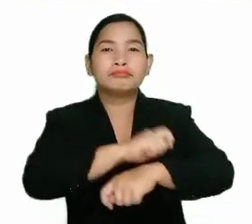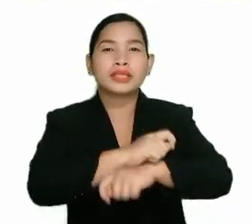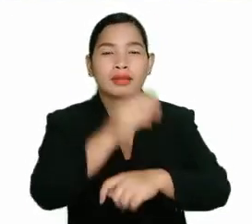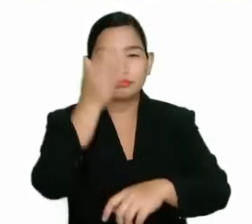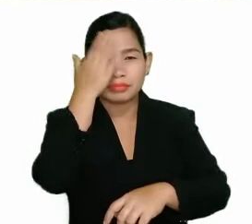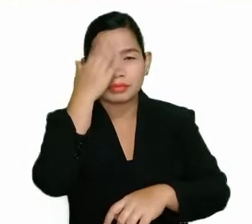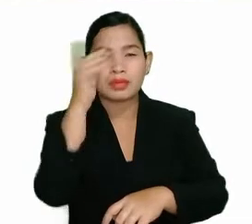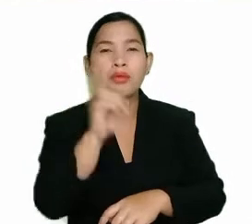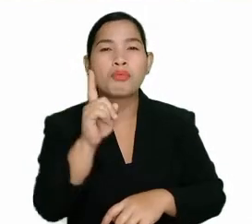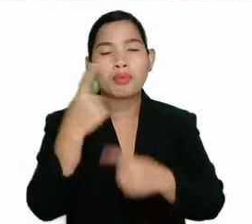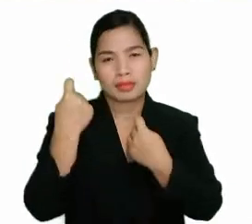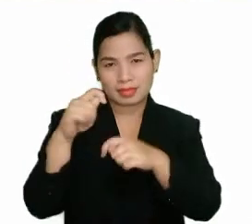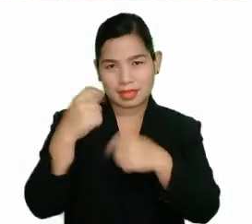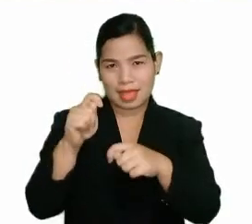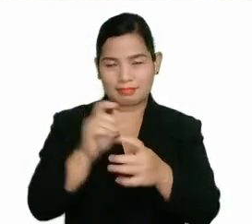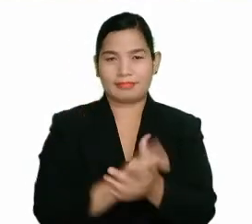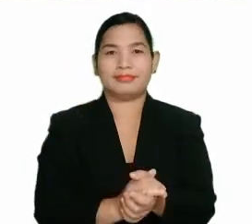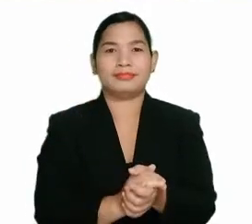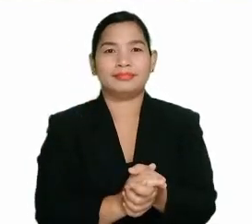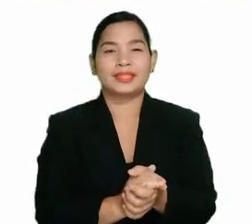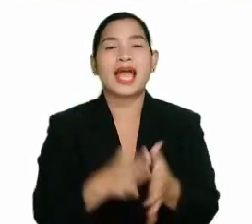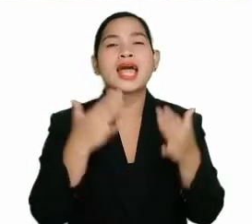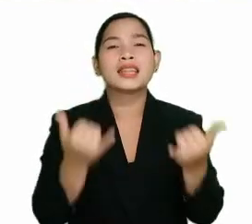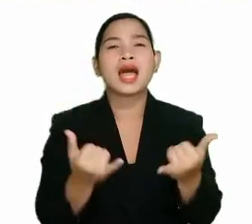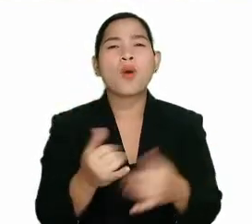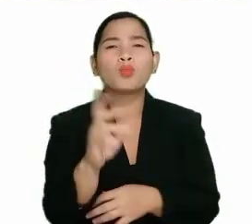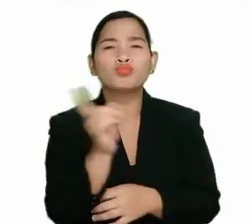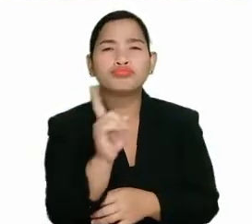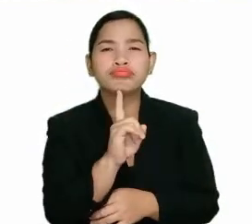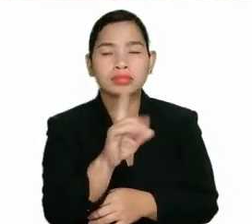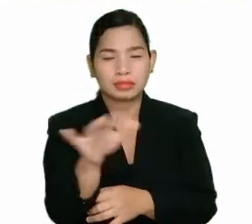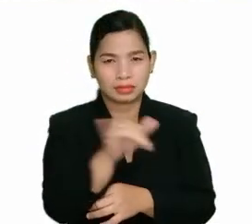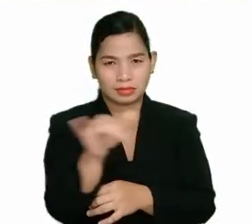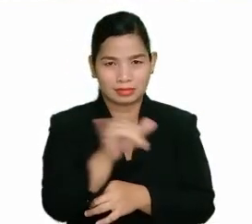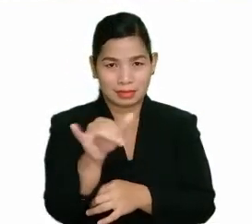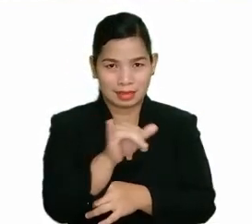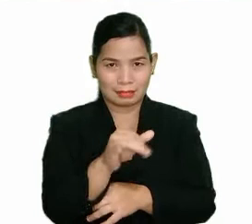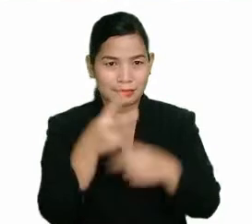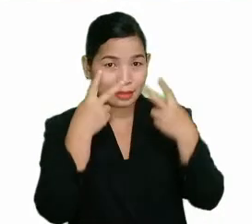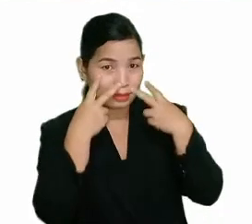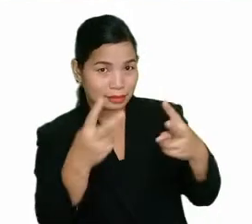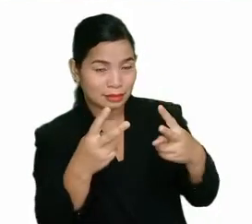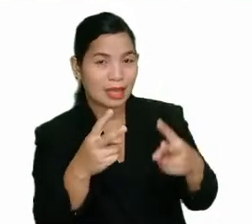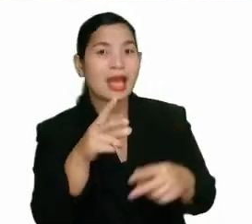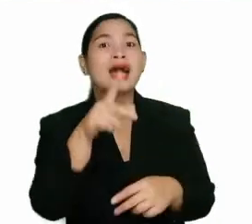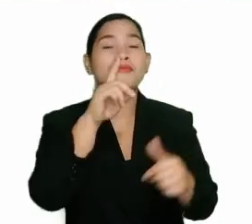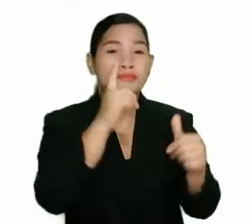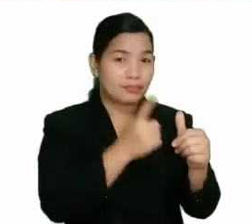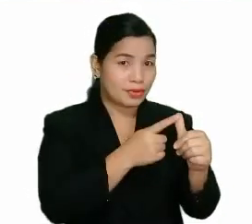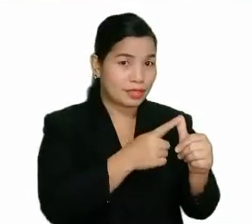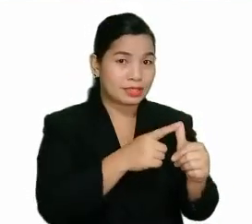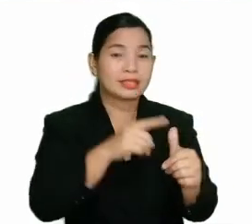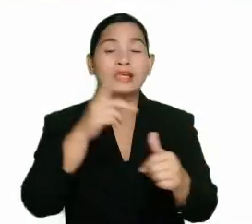their characteristics. Now, what similarities and differences can you see between prokaryotic